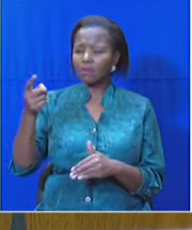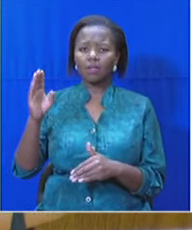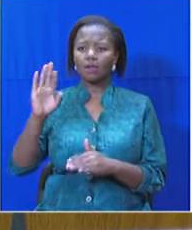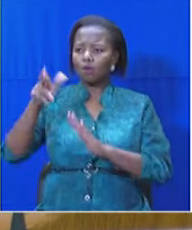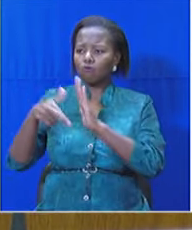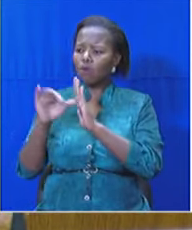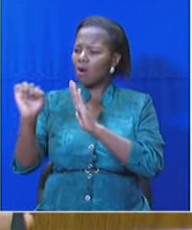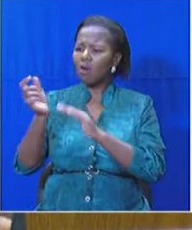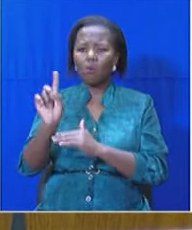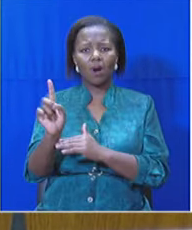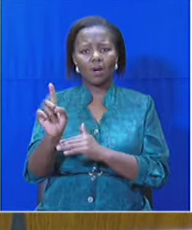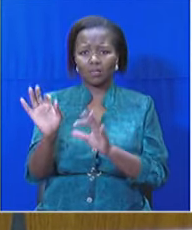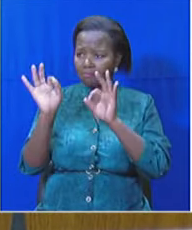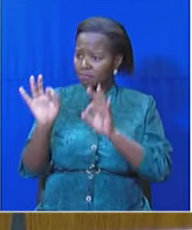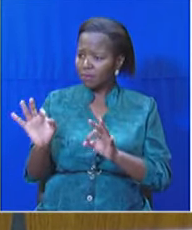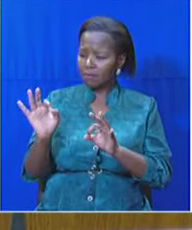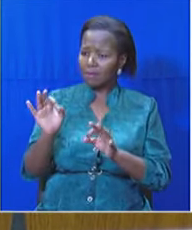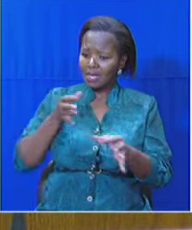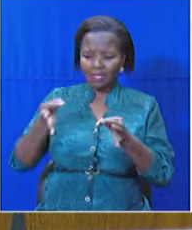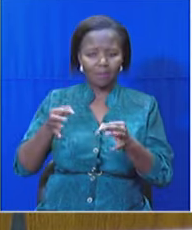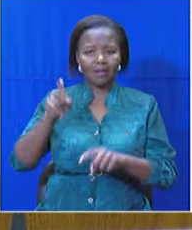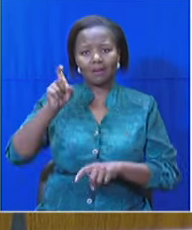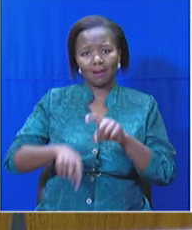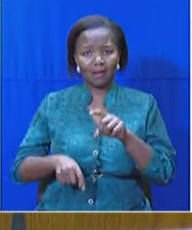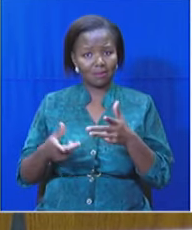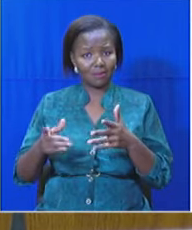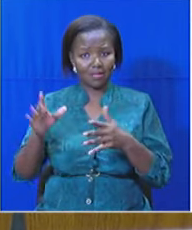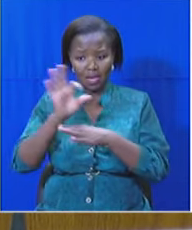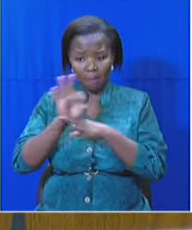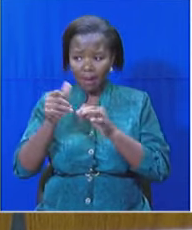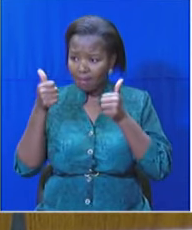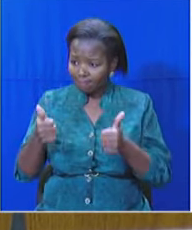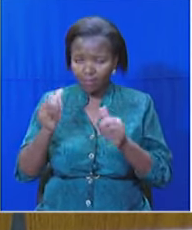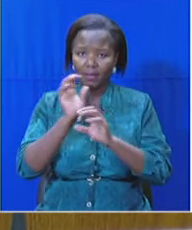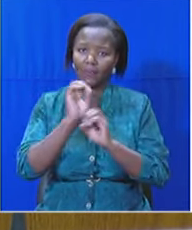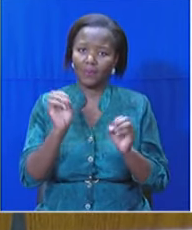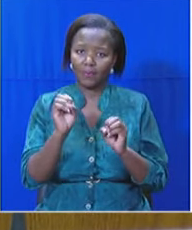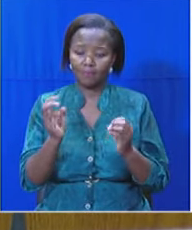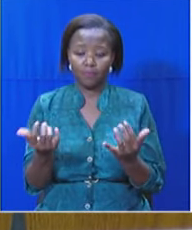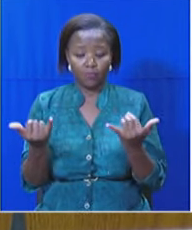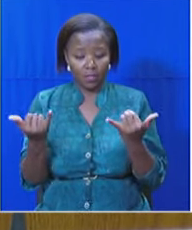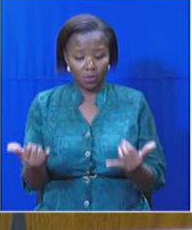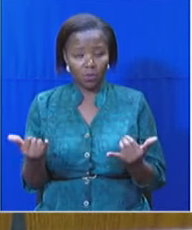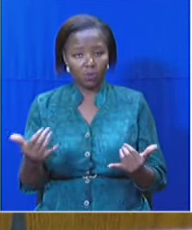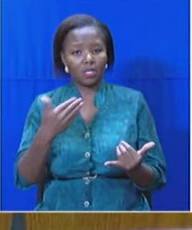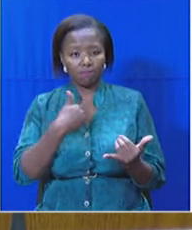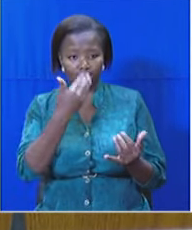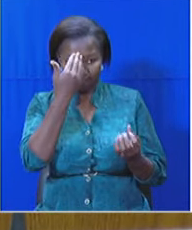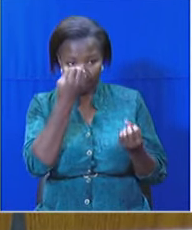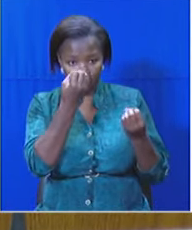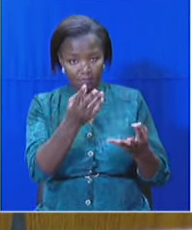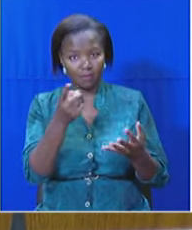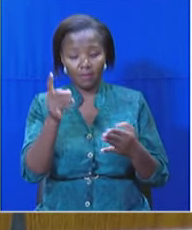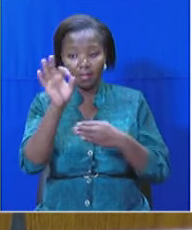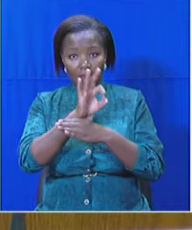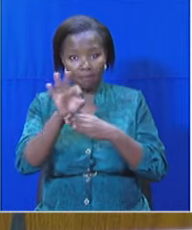agri-parks. They cannot properly tell us. So there is no proper plan. I'm telling you today, Minister, all these plans are to ensure